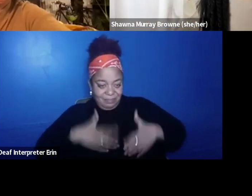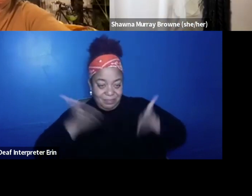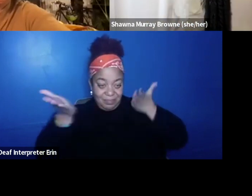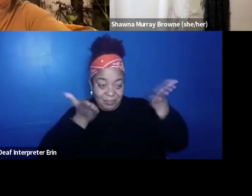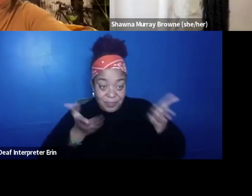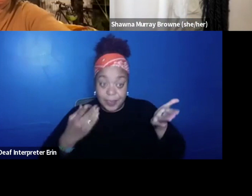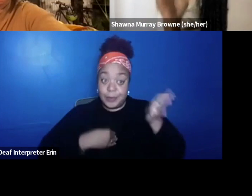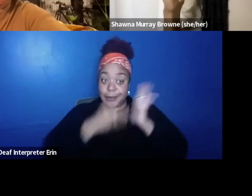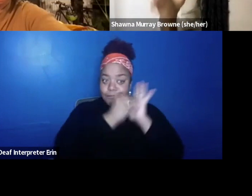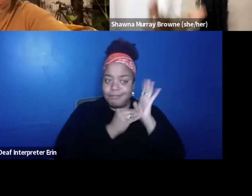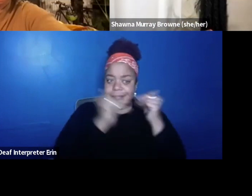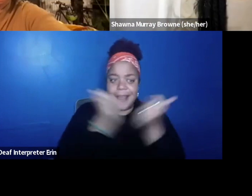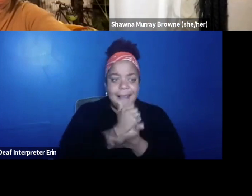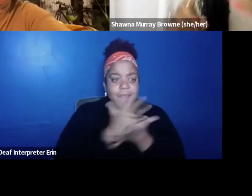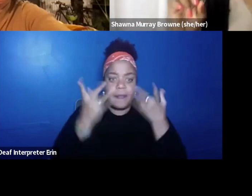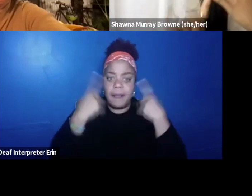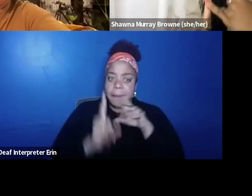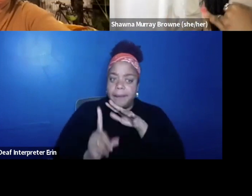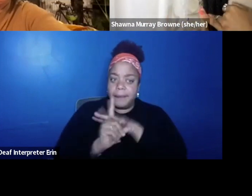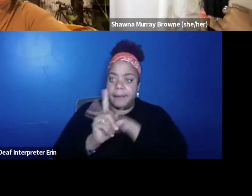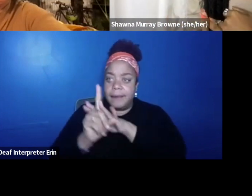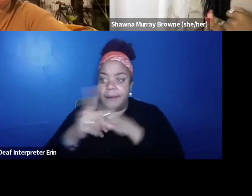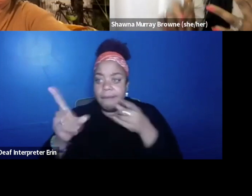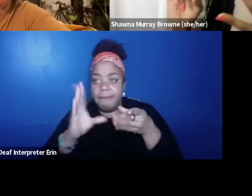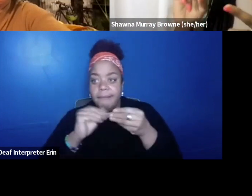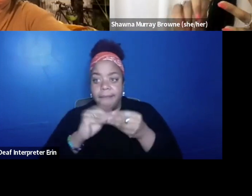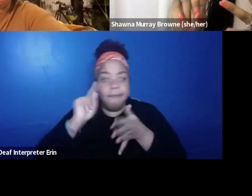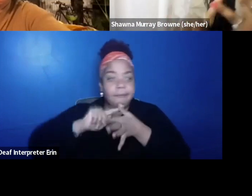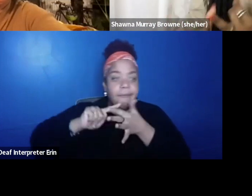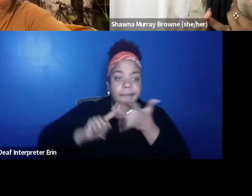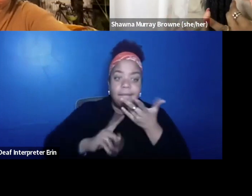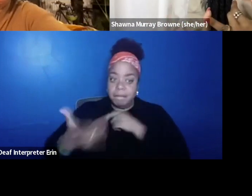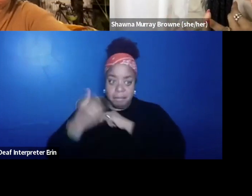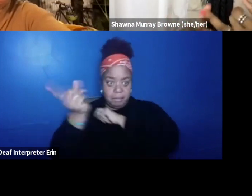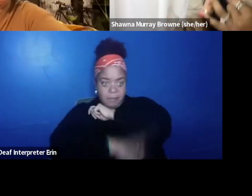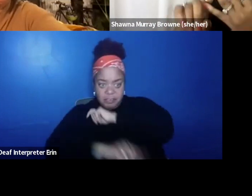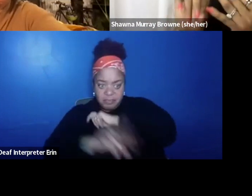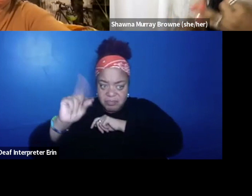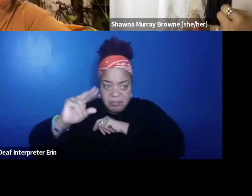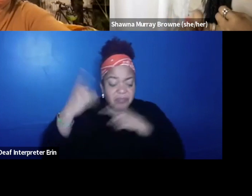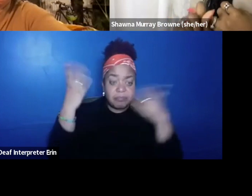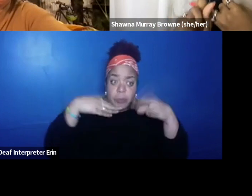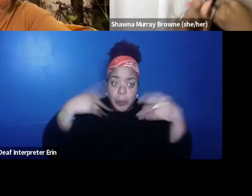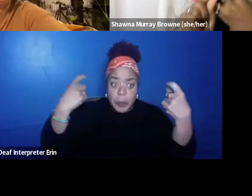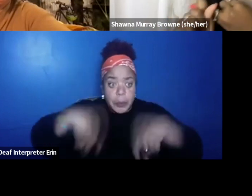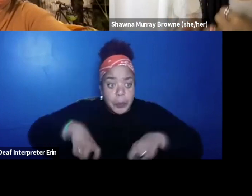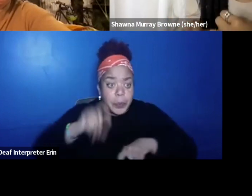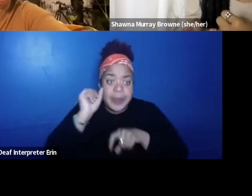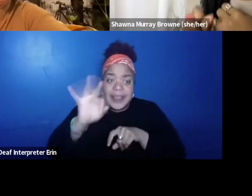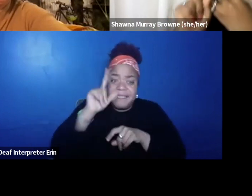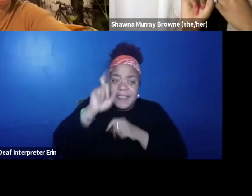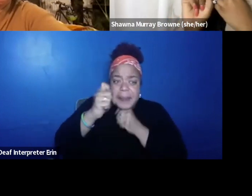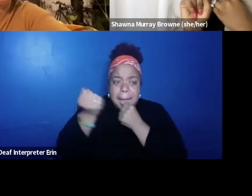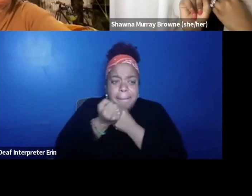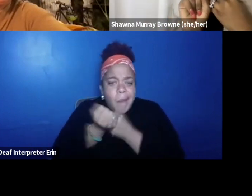down that is stated. And if we don't do that, we could be penalized. If we need support about